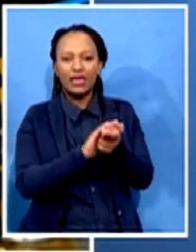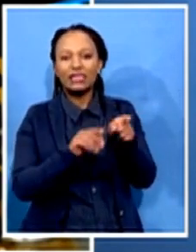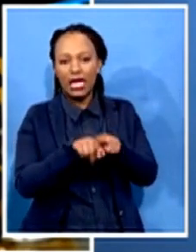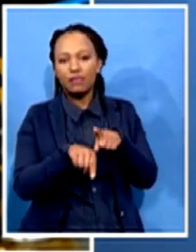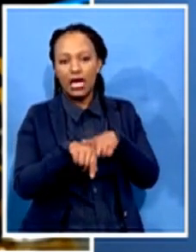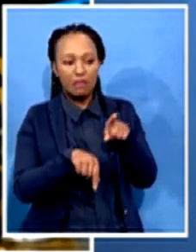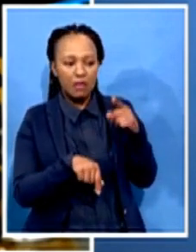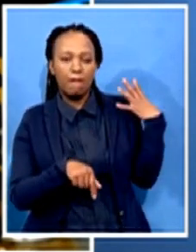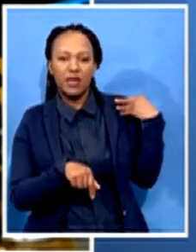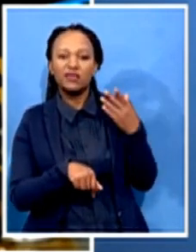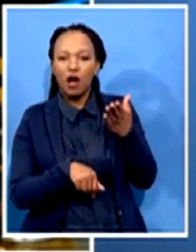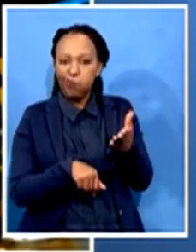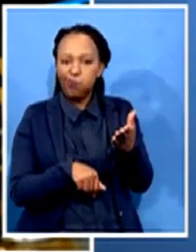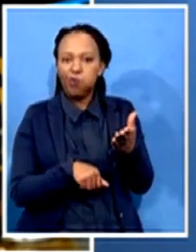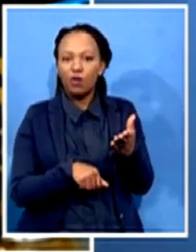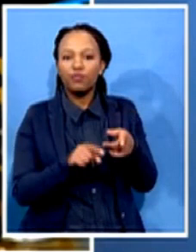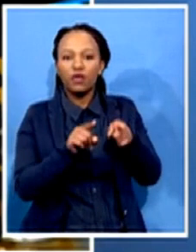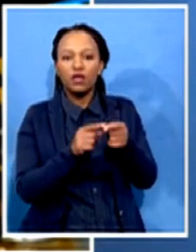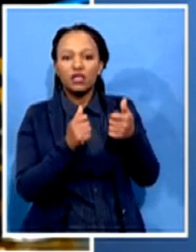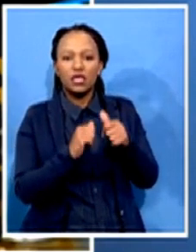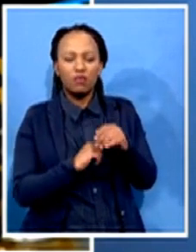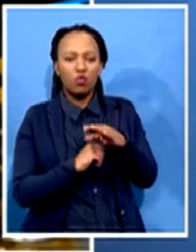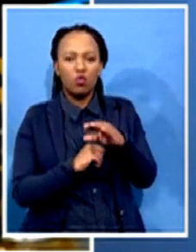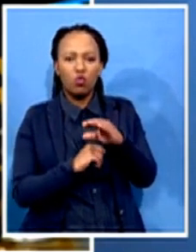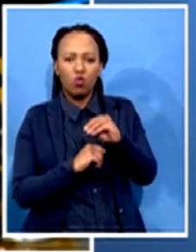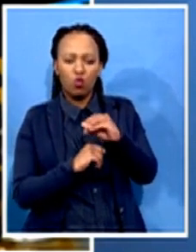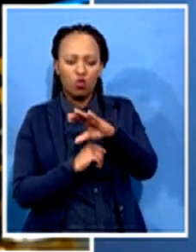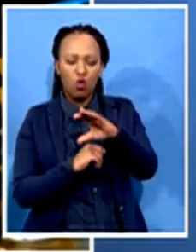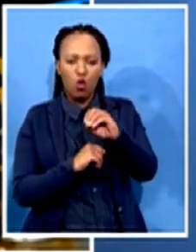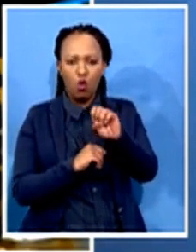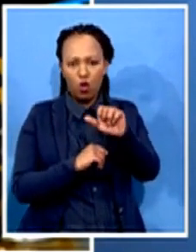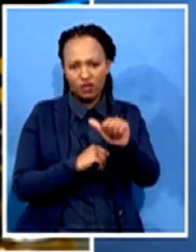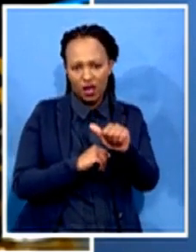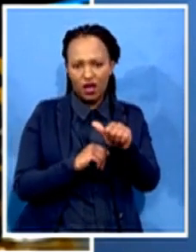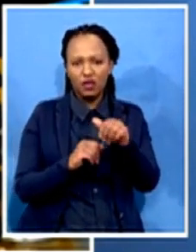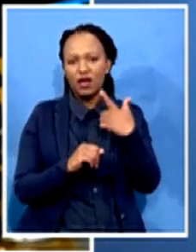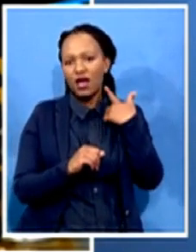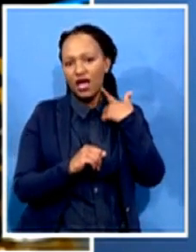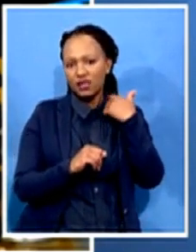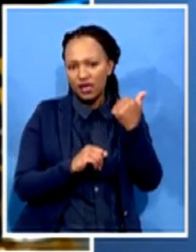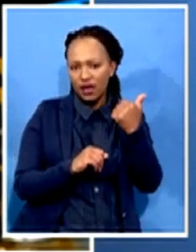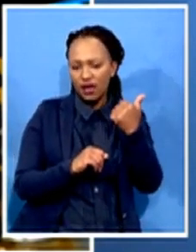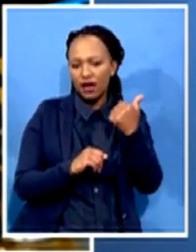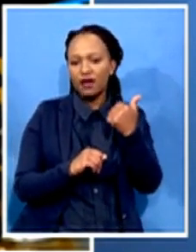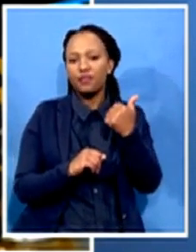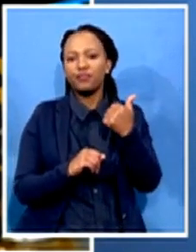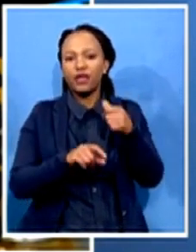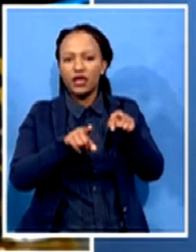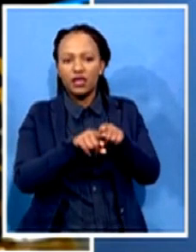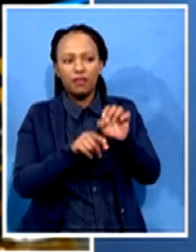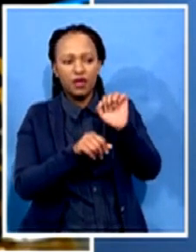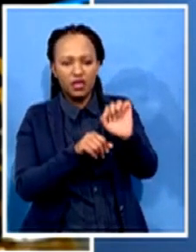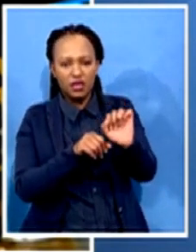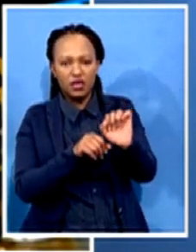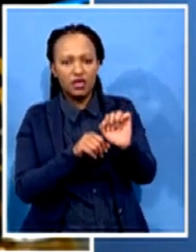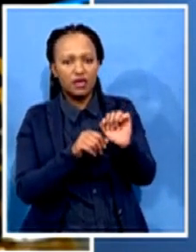of Khosa, of Alexandra, and her conflicting statements is there for